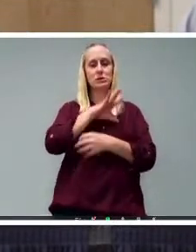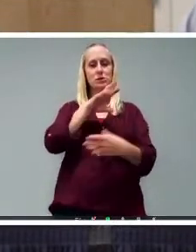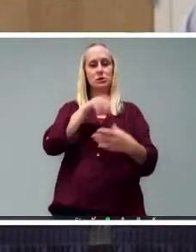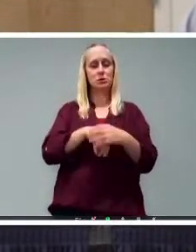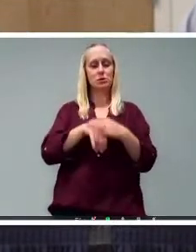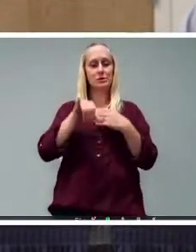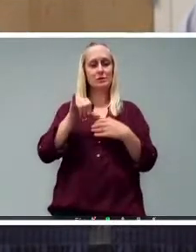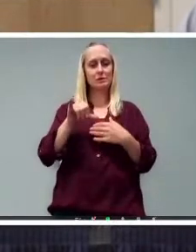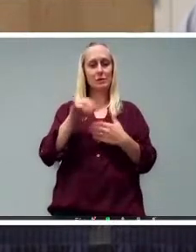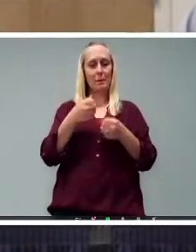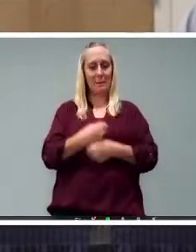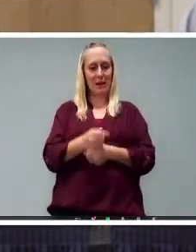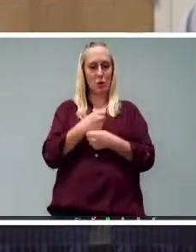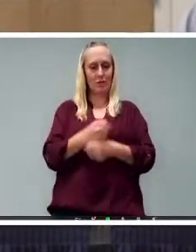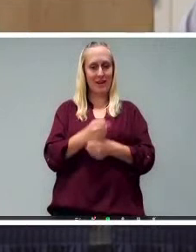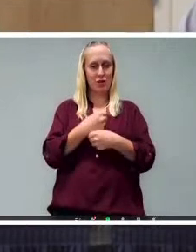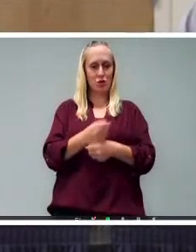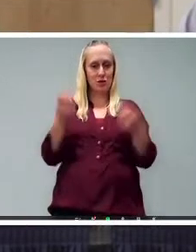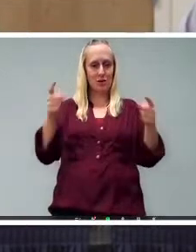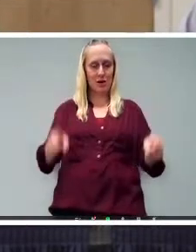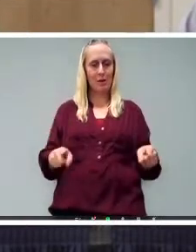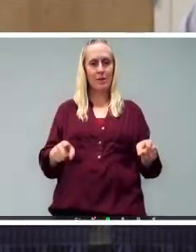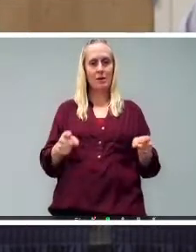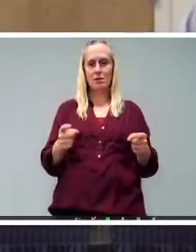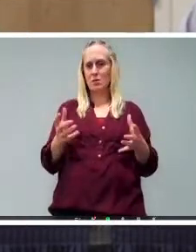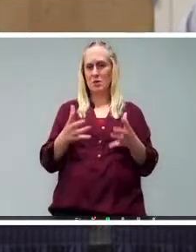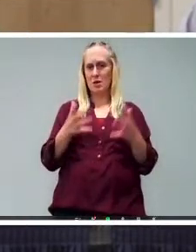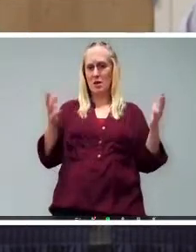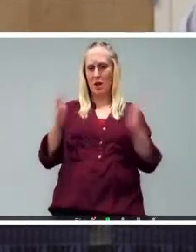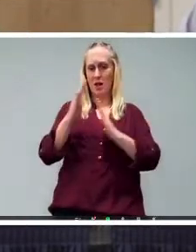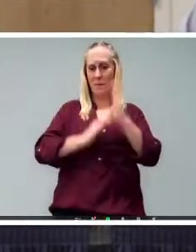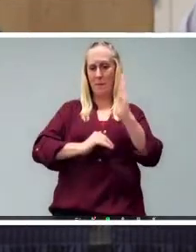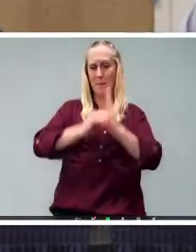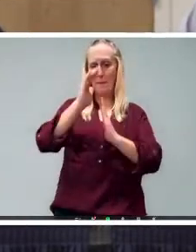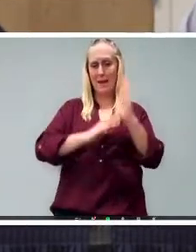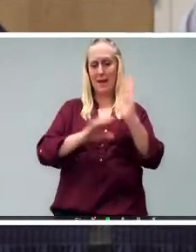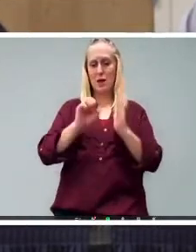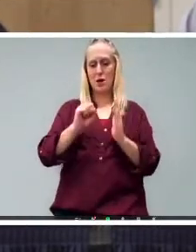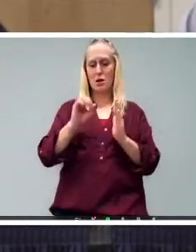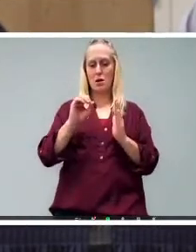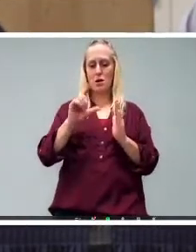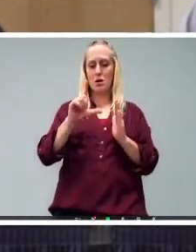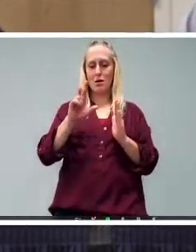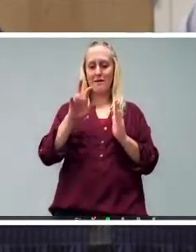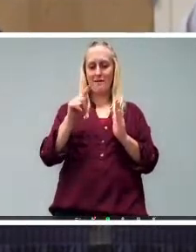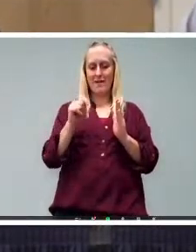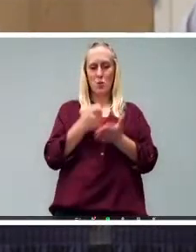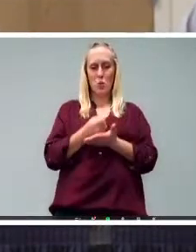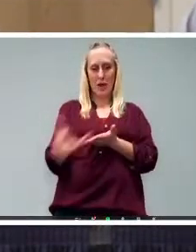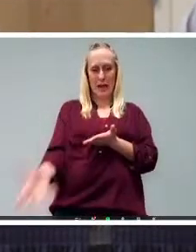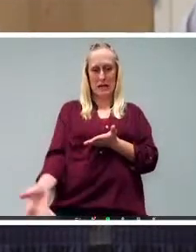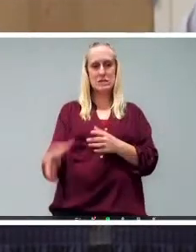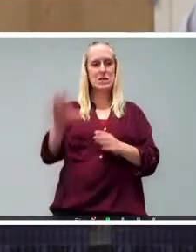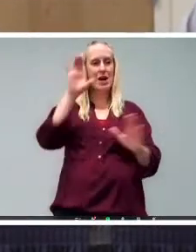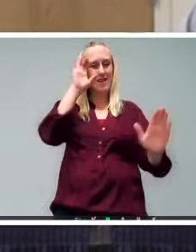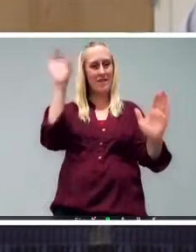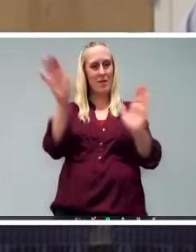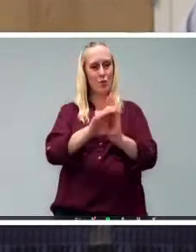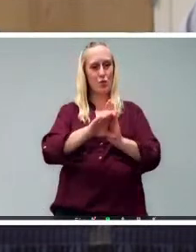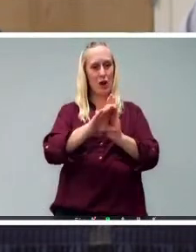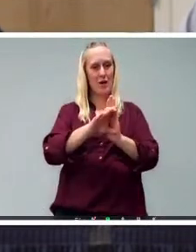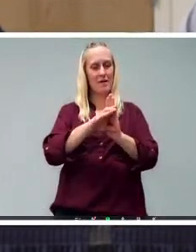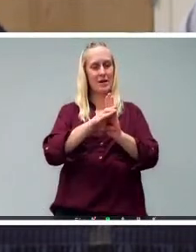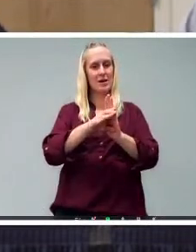happened here, there was a lot of paint and solvent waste, photographic processing,